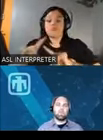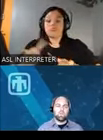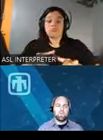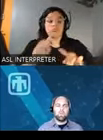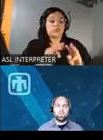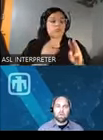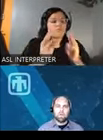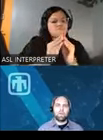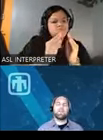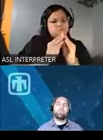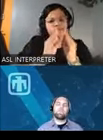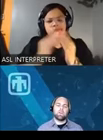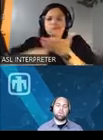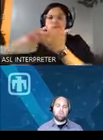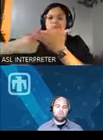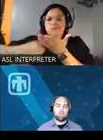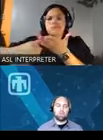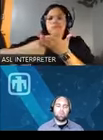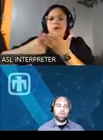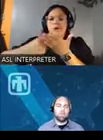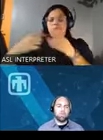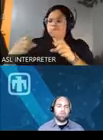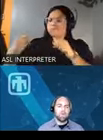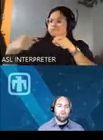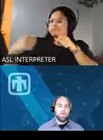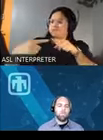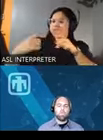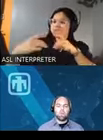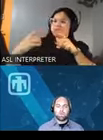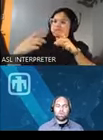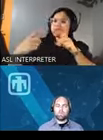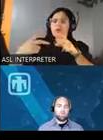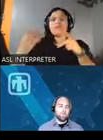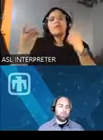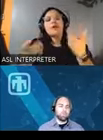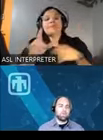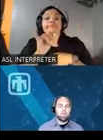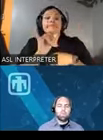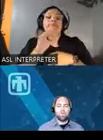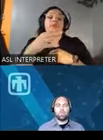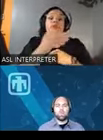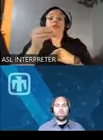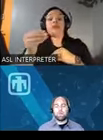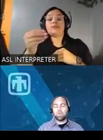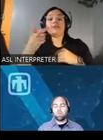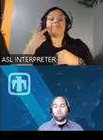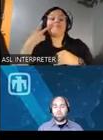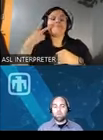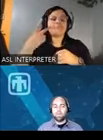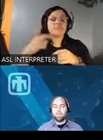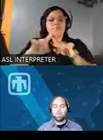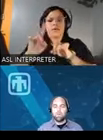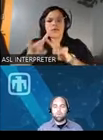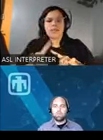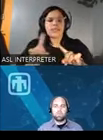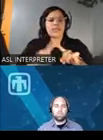but we got a lot of that feedback up front, and it's really been helpful. We've also, as you've noticed on this call, partnered with Hispanic Federation